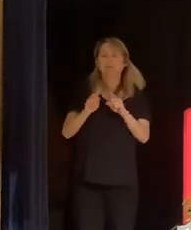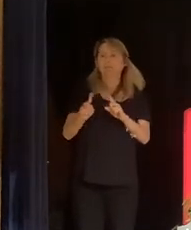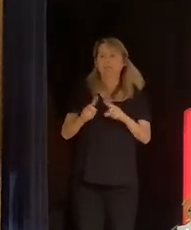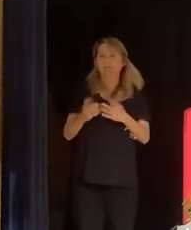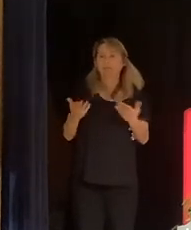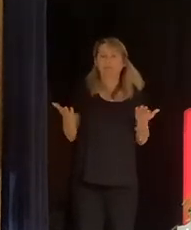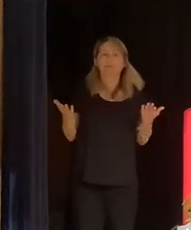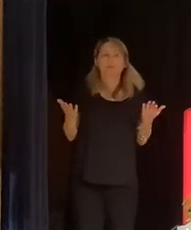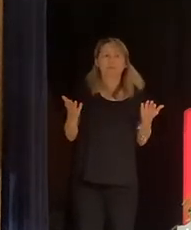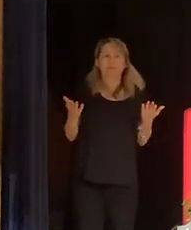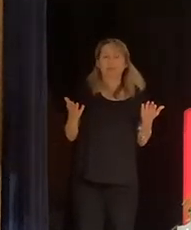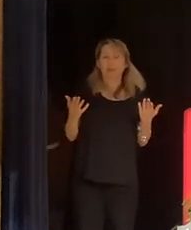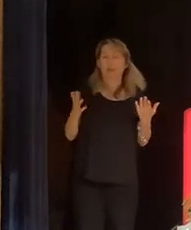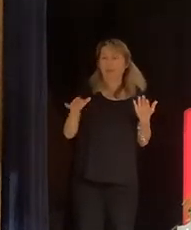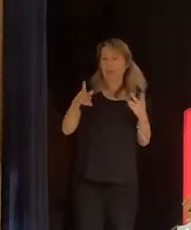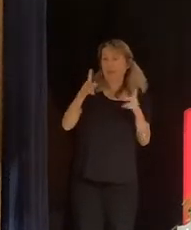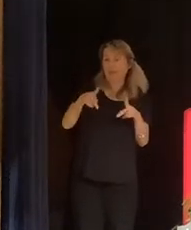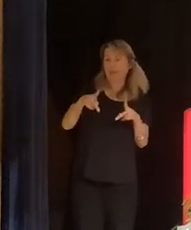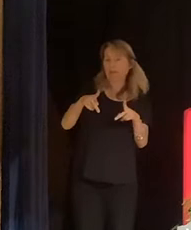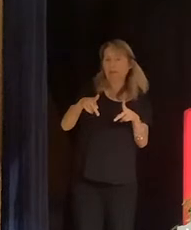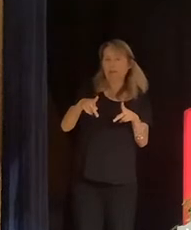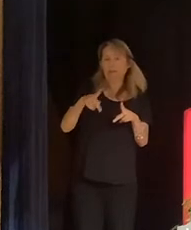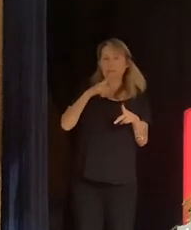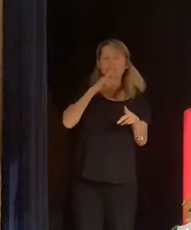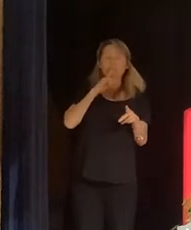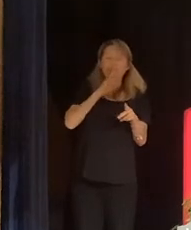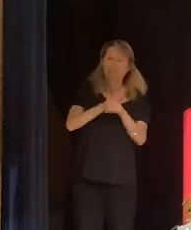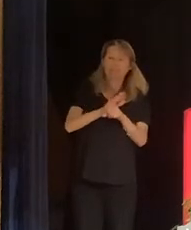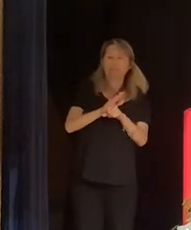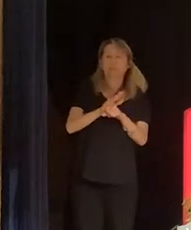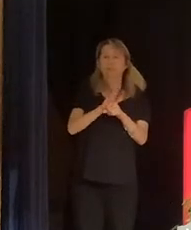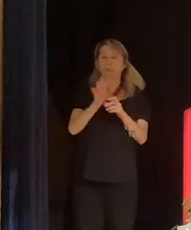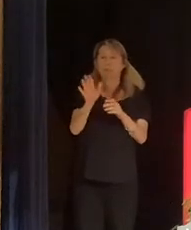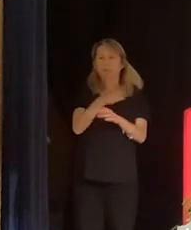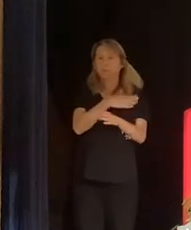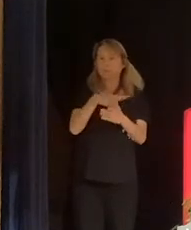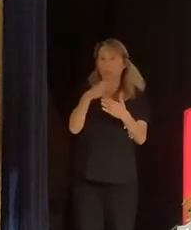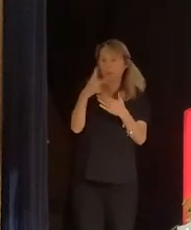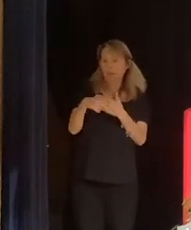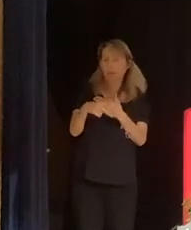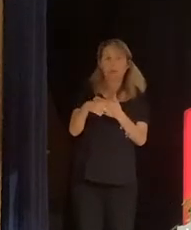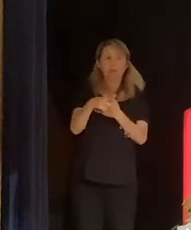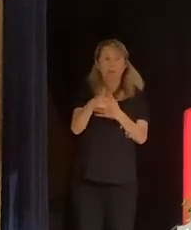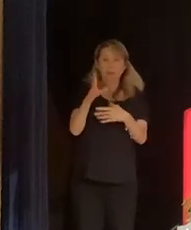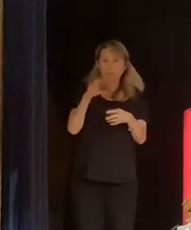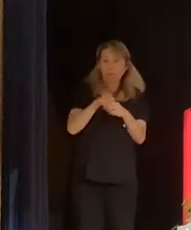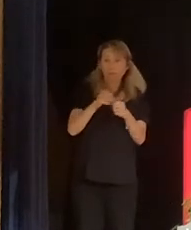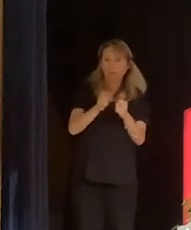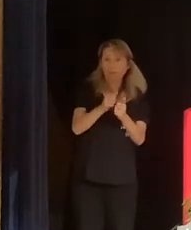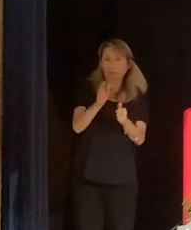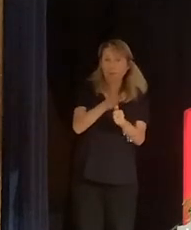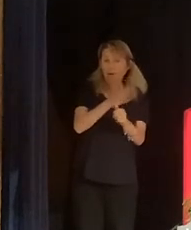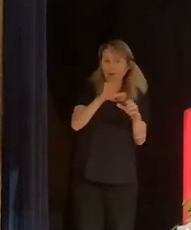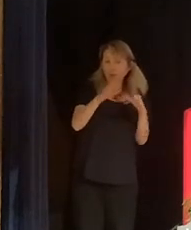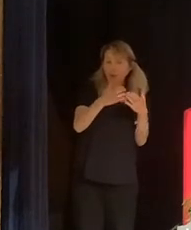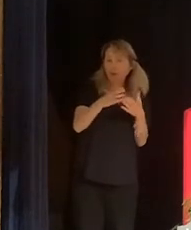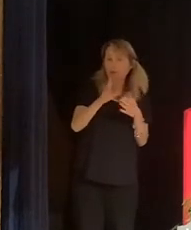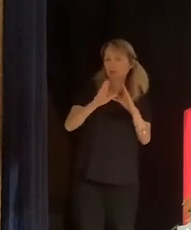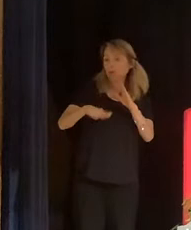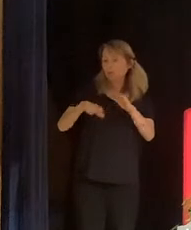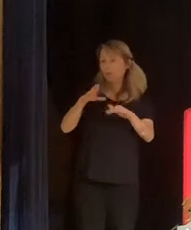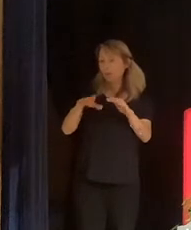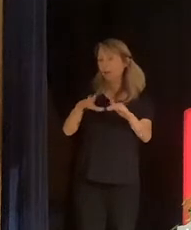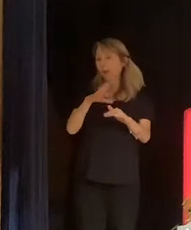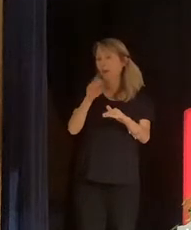student who has demonstrated outstanding dedication to the music program. This includes being a member of the choir, drumming ensemble,